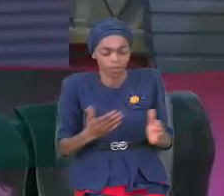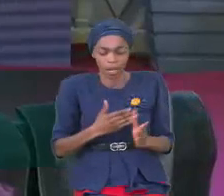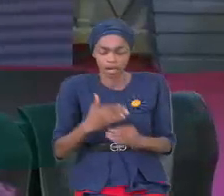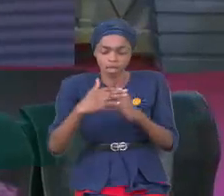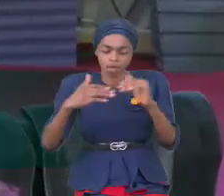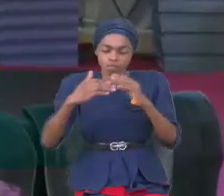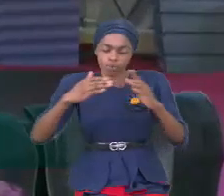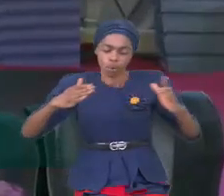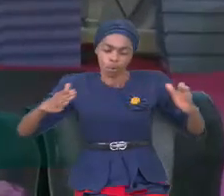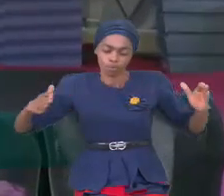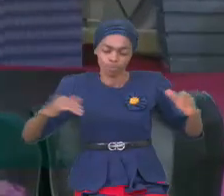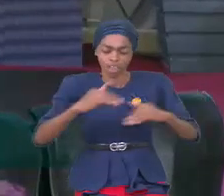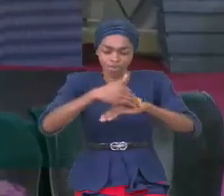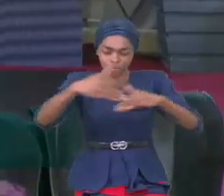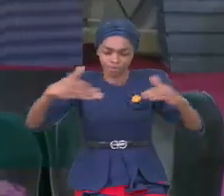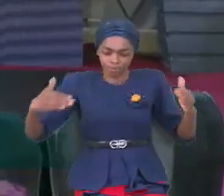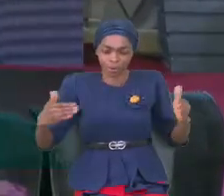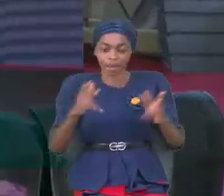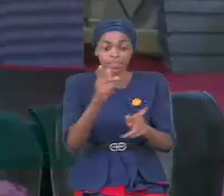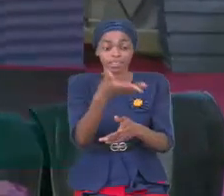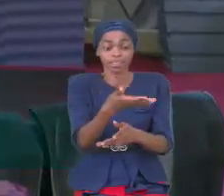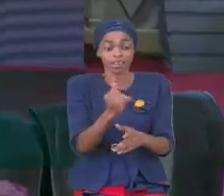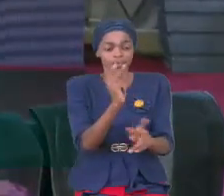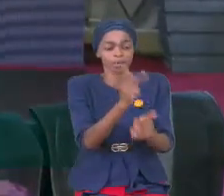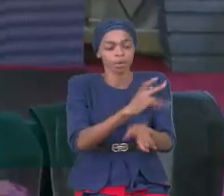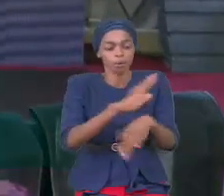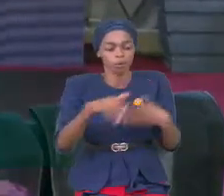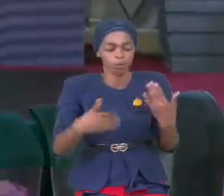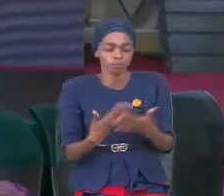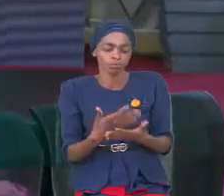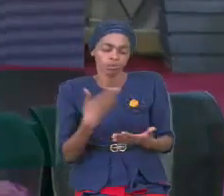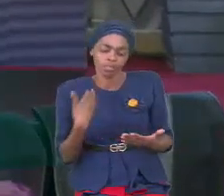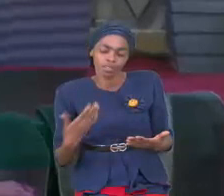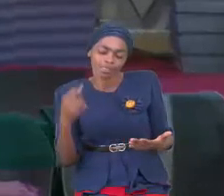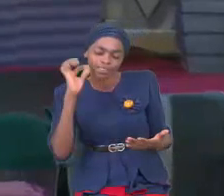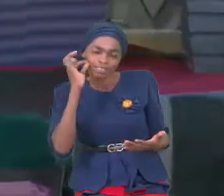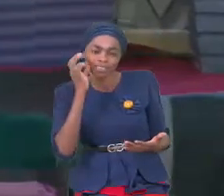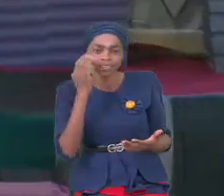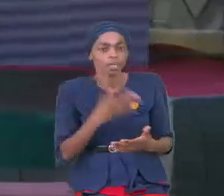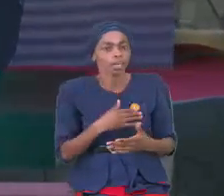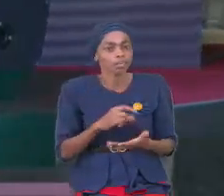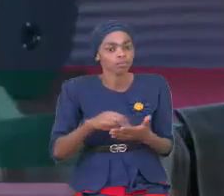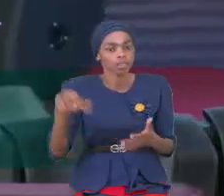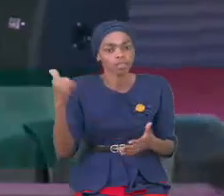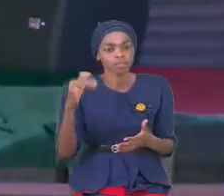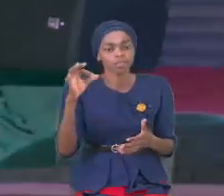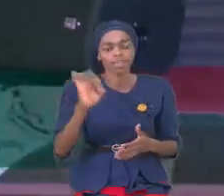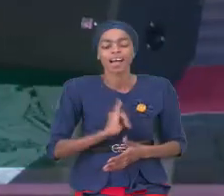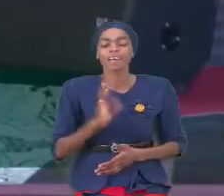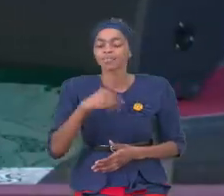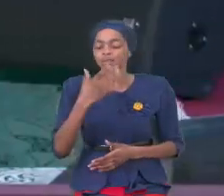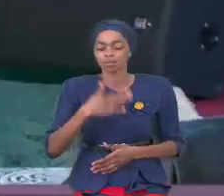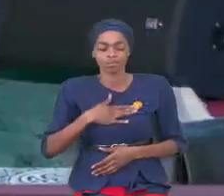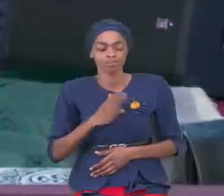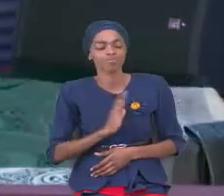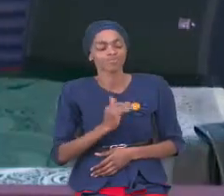my goods. And then in verse 19, it says, and I will say to my soul, soul, thou hast much goods laid